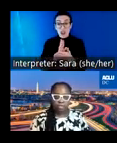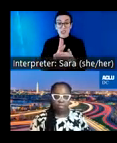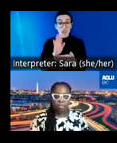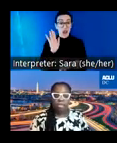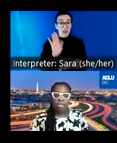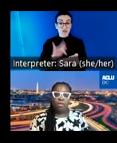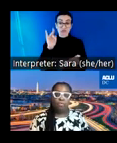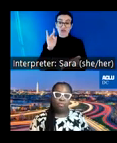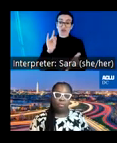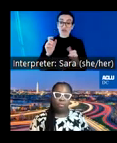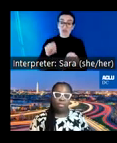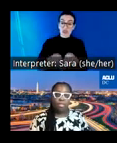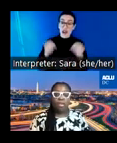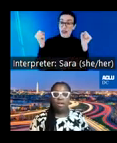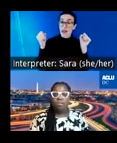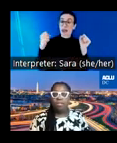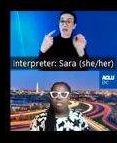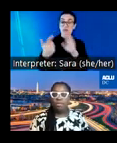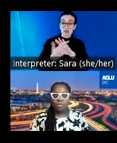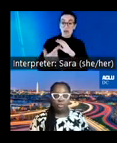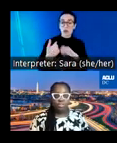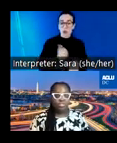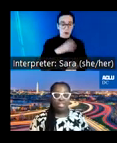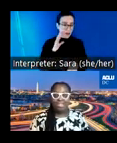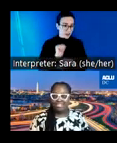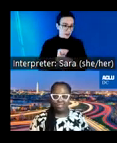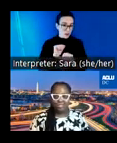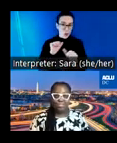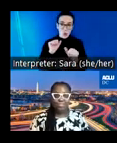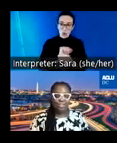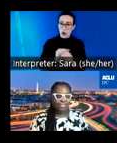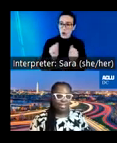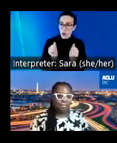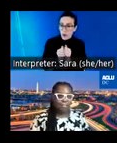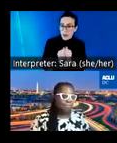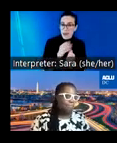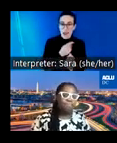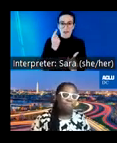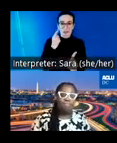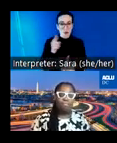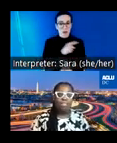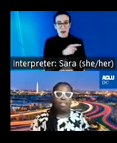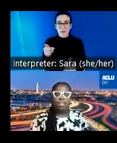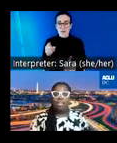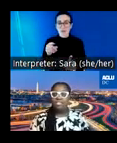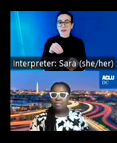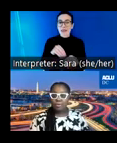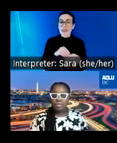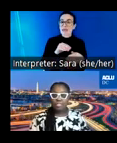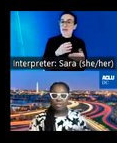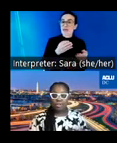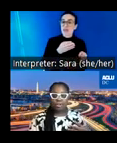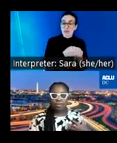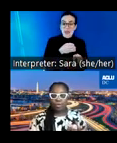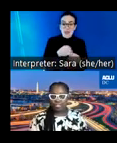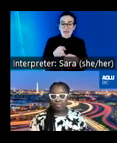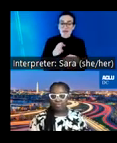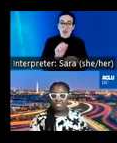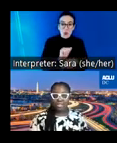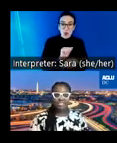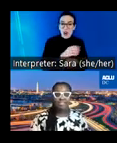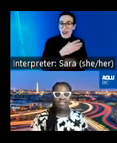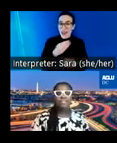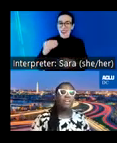for them and with them in the courts and in the streets for years to come. Just to put our work